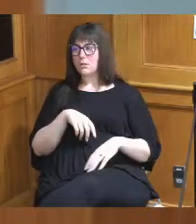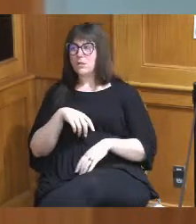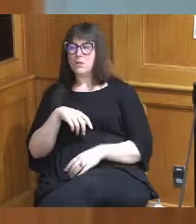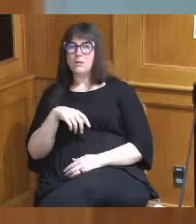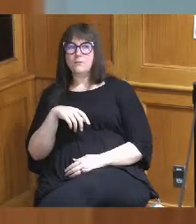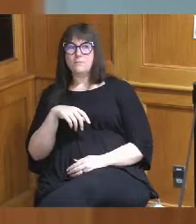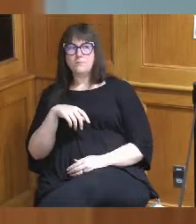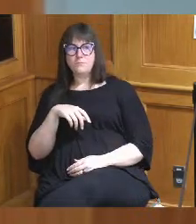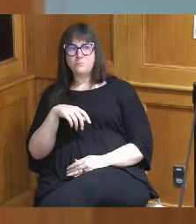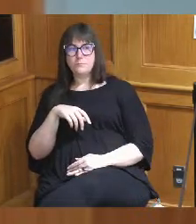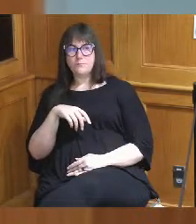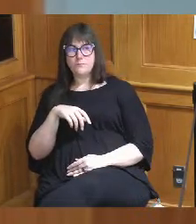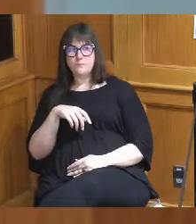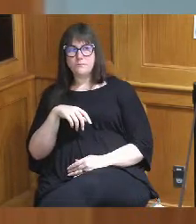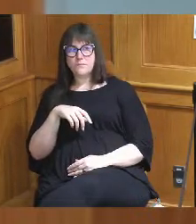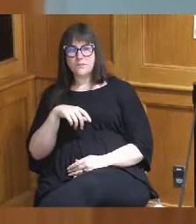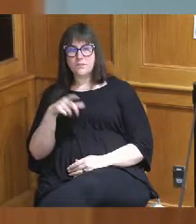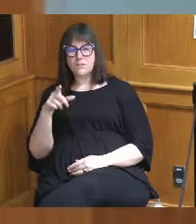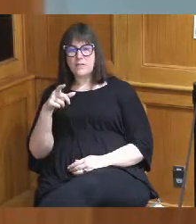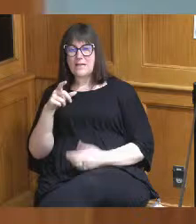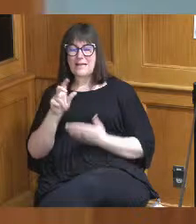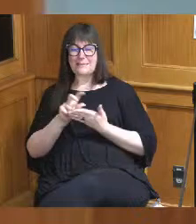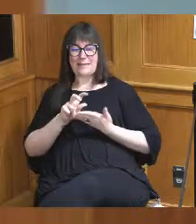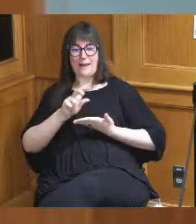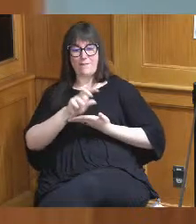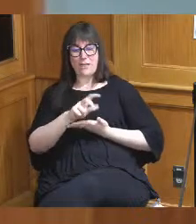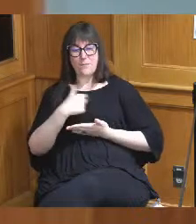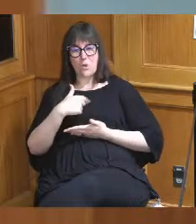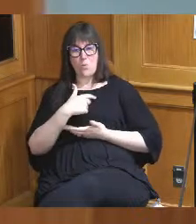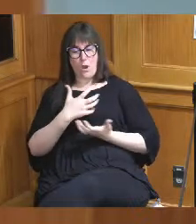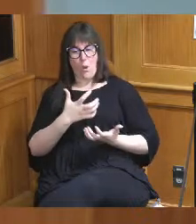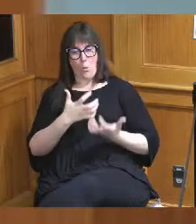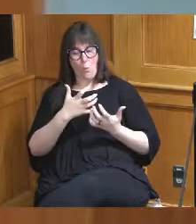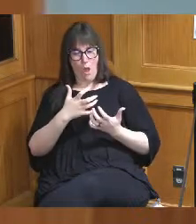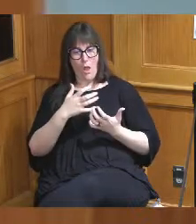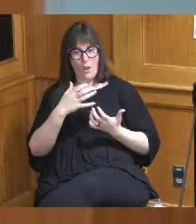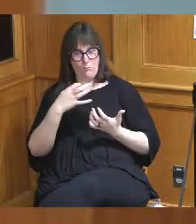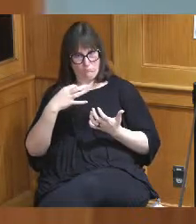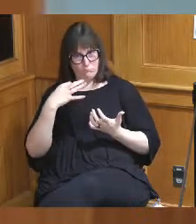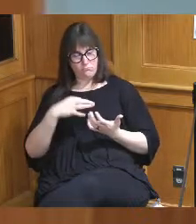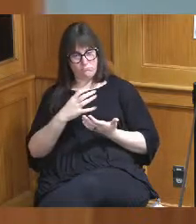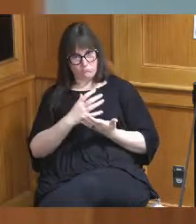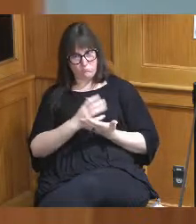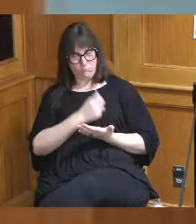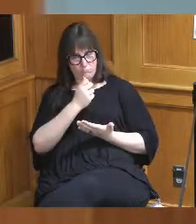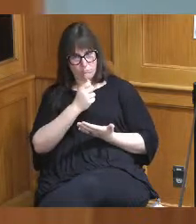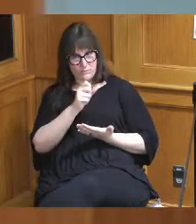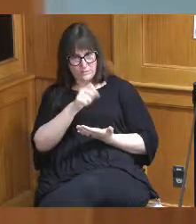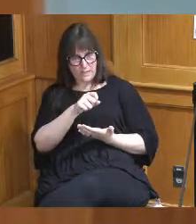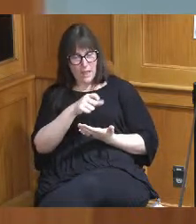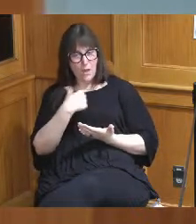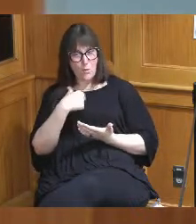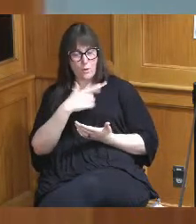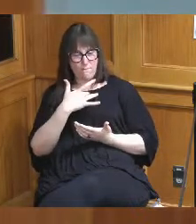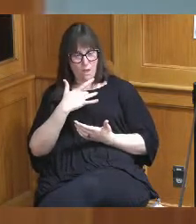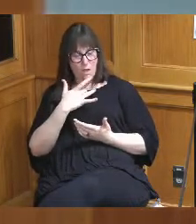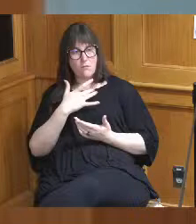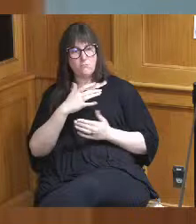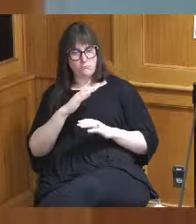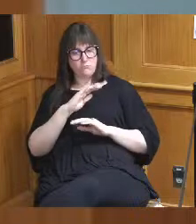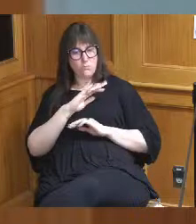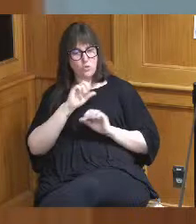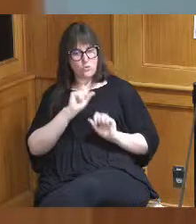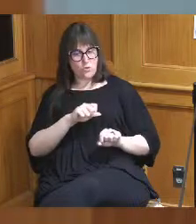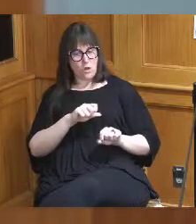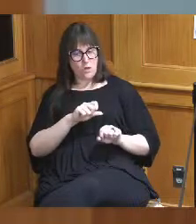that it's an investment that we wanted to begin to take advantage of. We felt like we were in a position to do that. We wanted